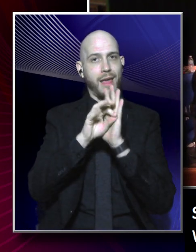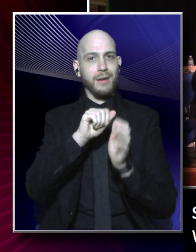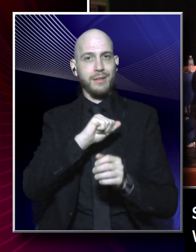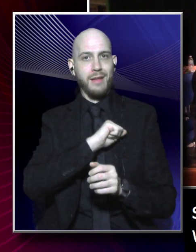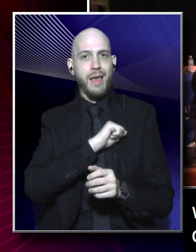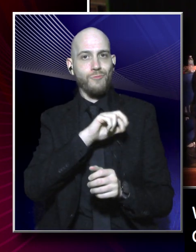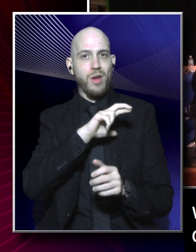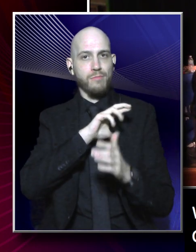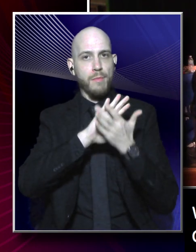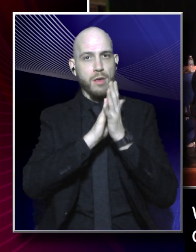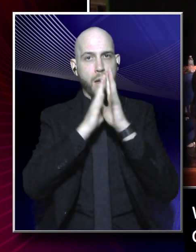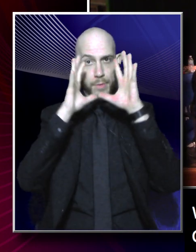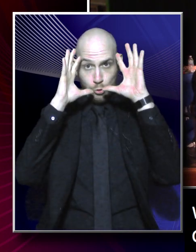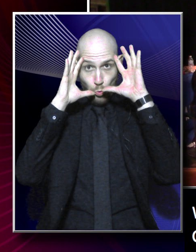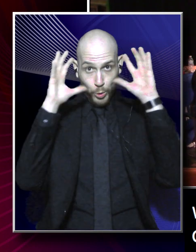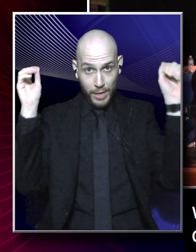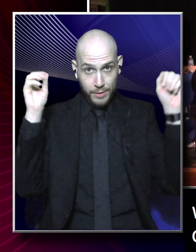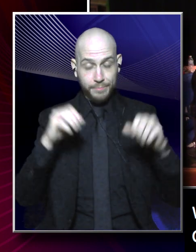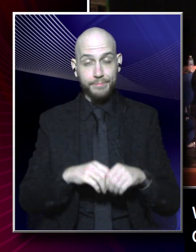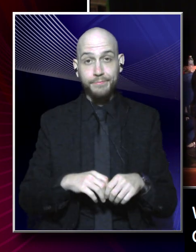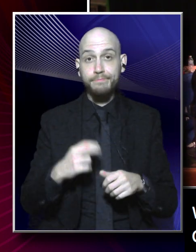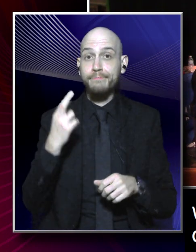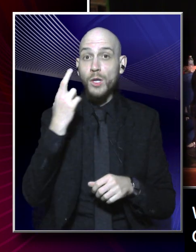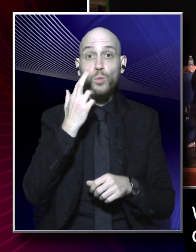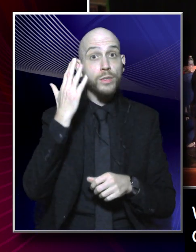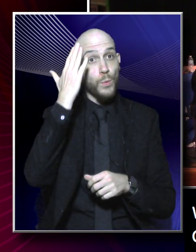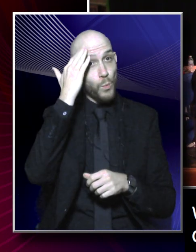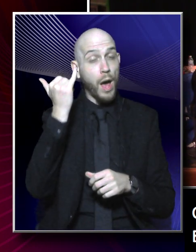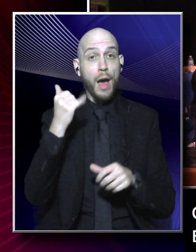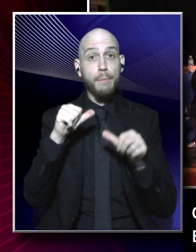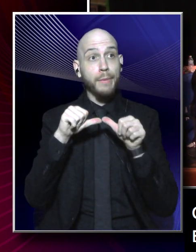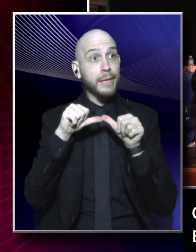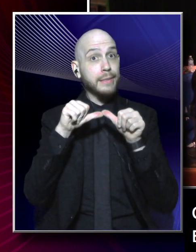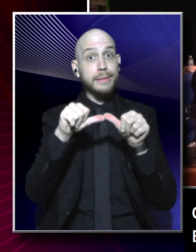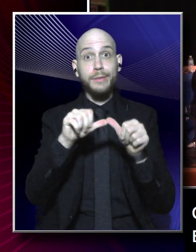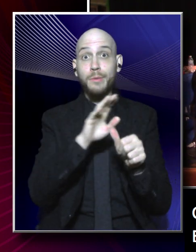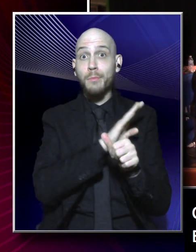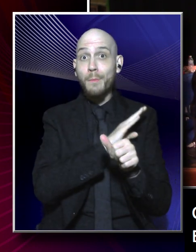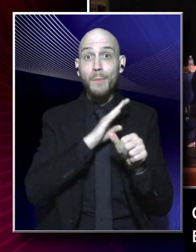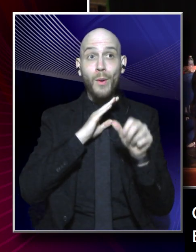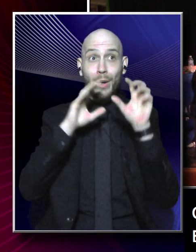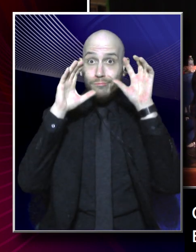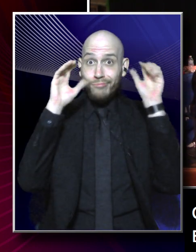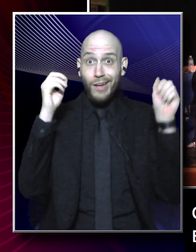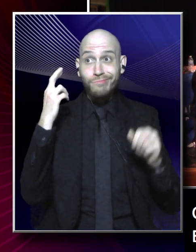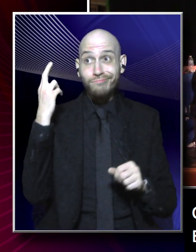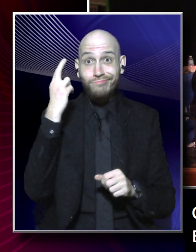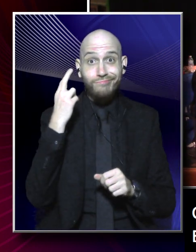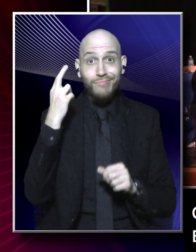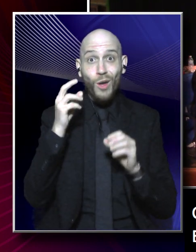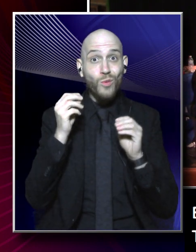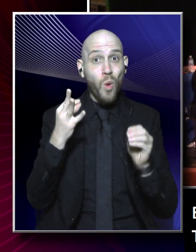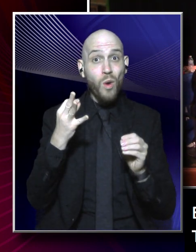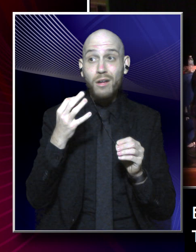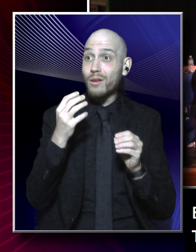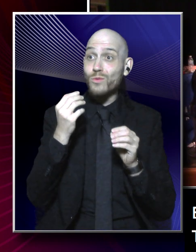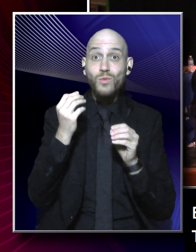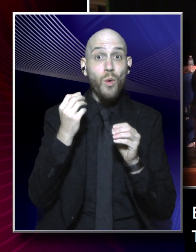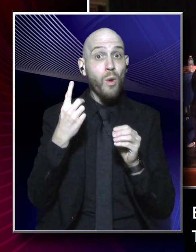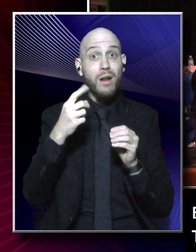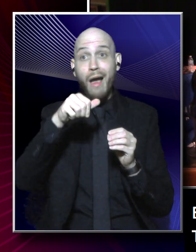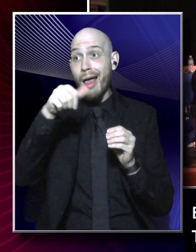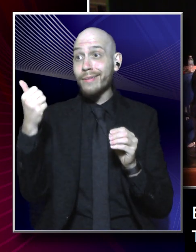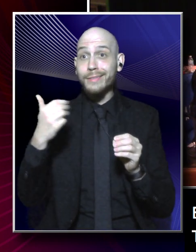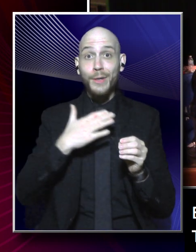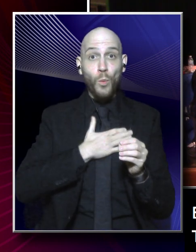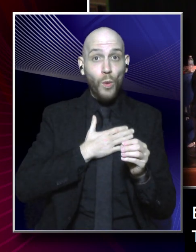board as the president wasn't because that was my aspirational goal. It was because there was nobody else who was capable or willing to do it. And I